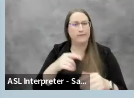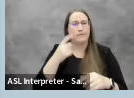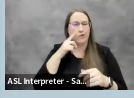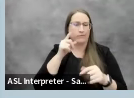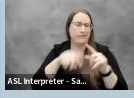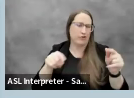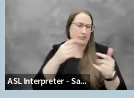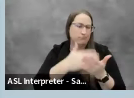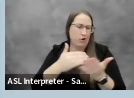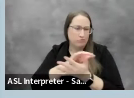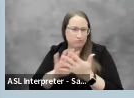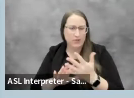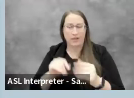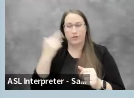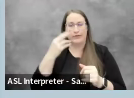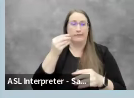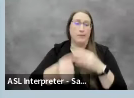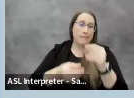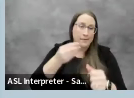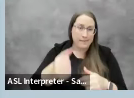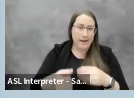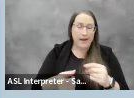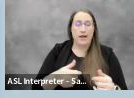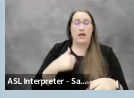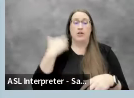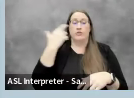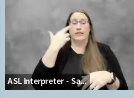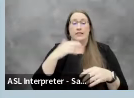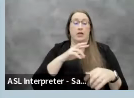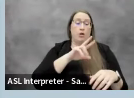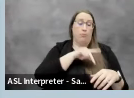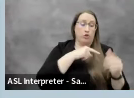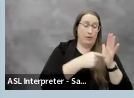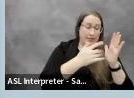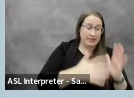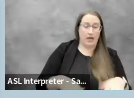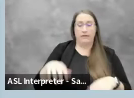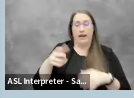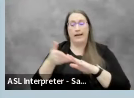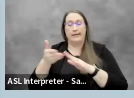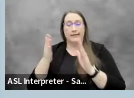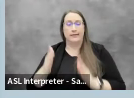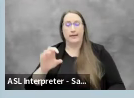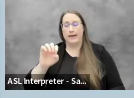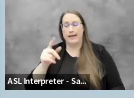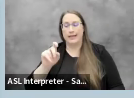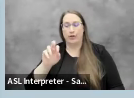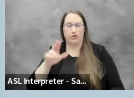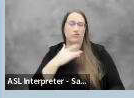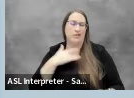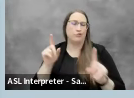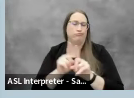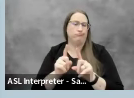quite a bit of money. That's why personal representatives and executors going through probate typically need to hire an